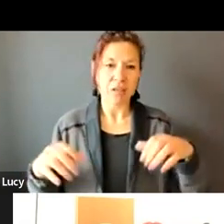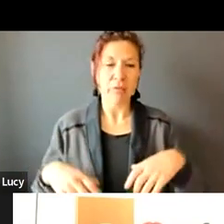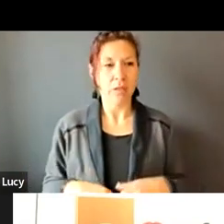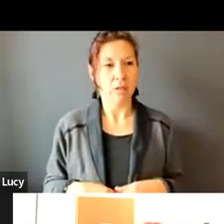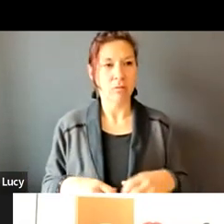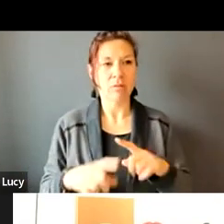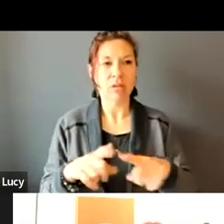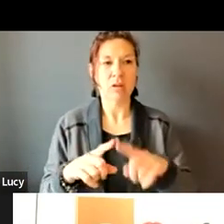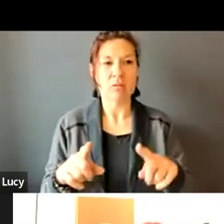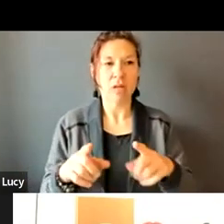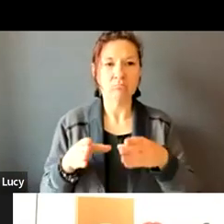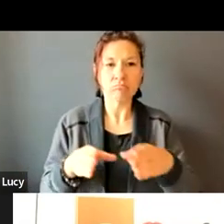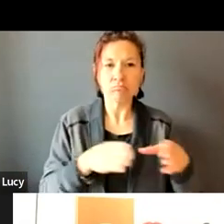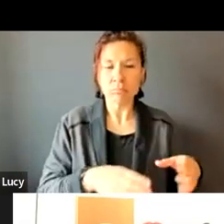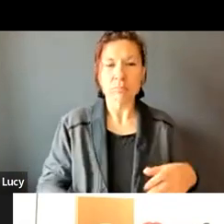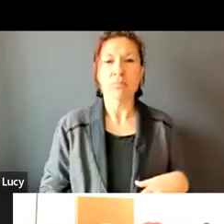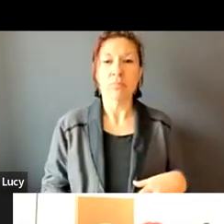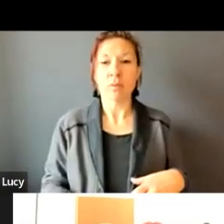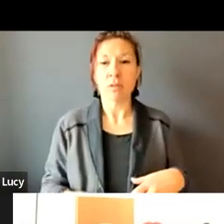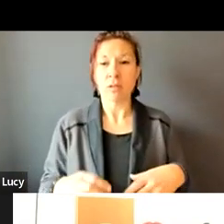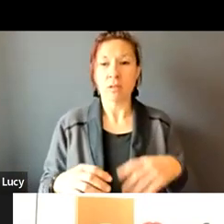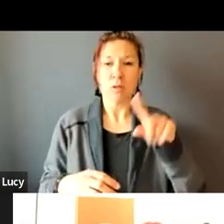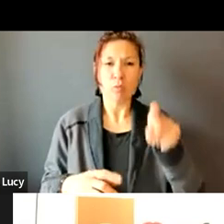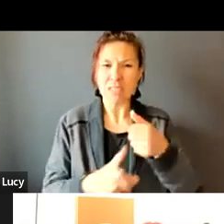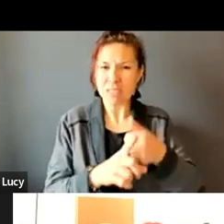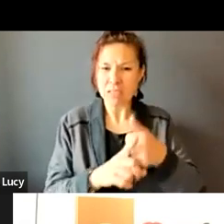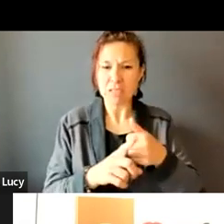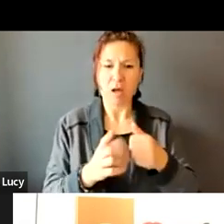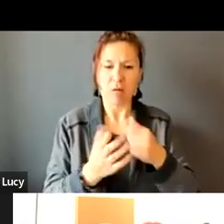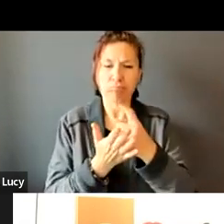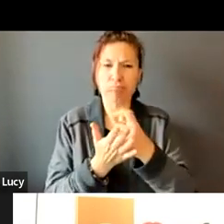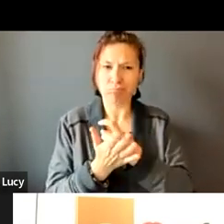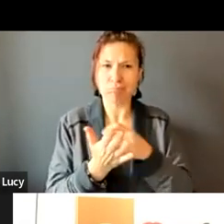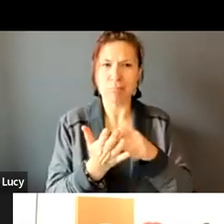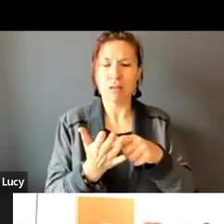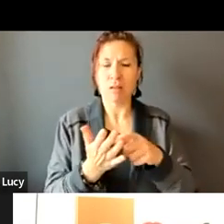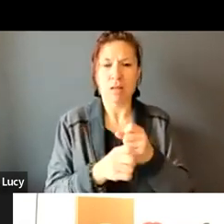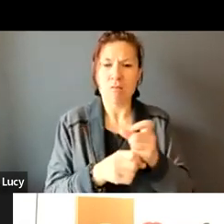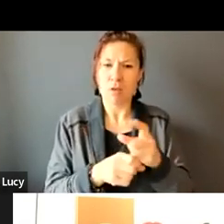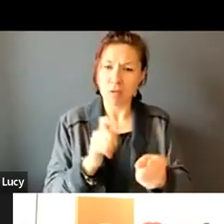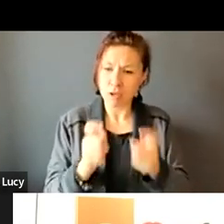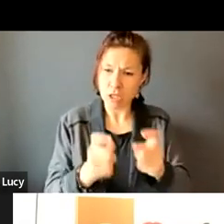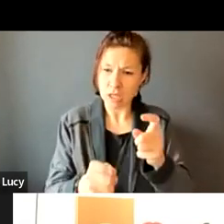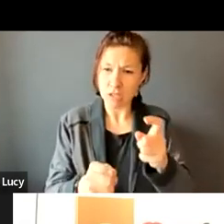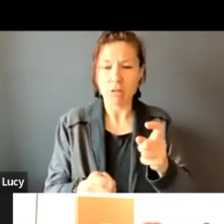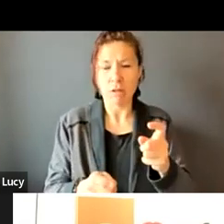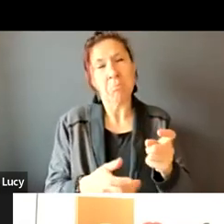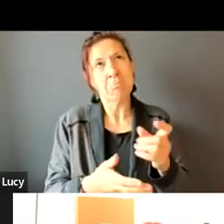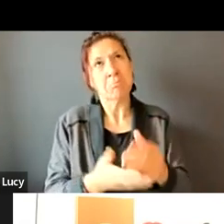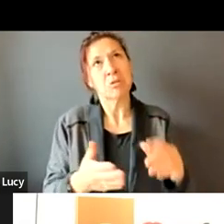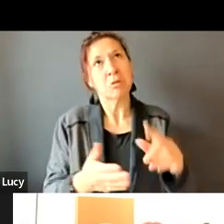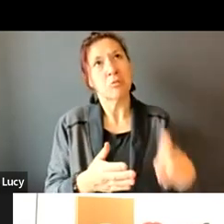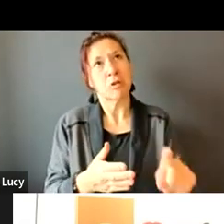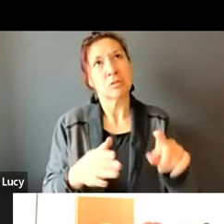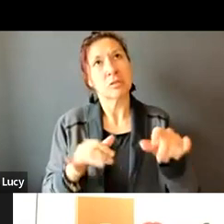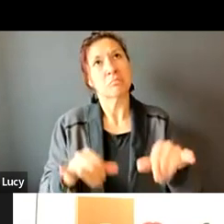to some extent year to year but then uh there's lots of questions that stay sort of stable in the administration